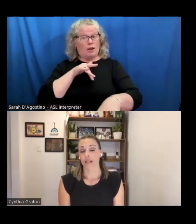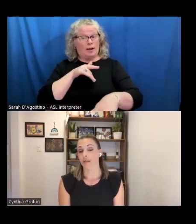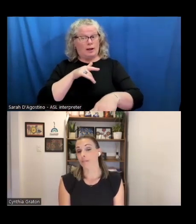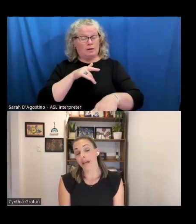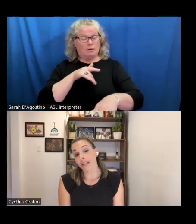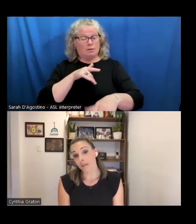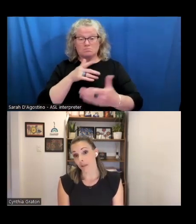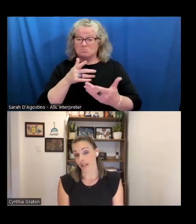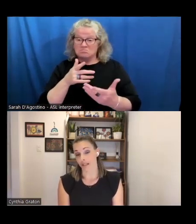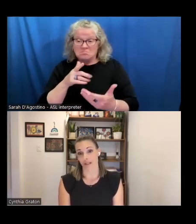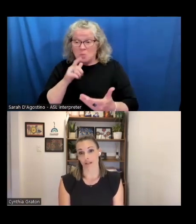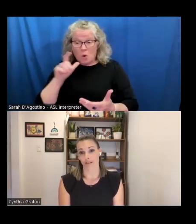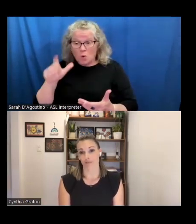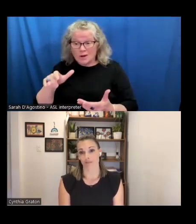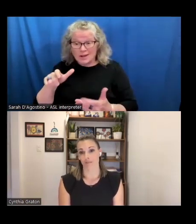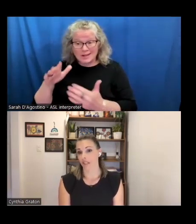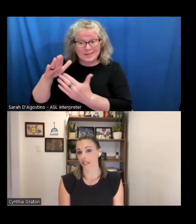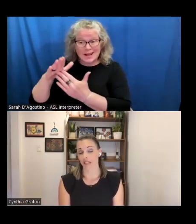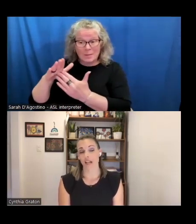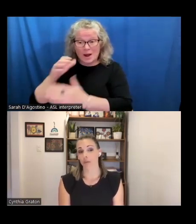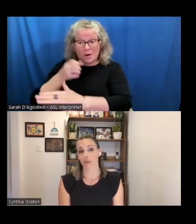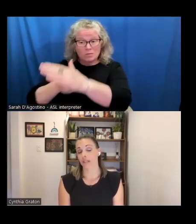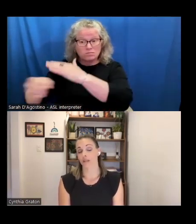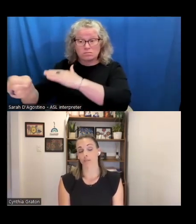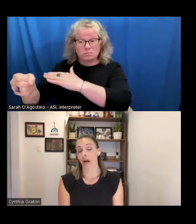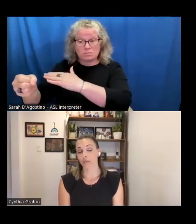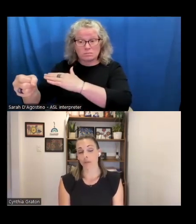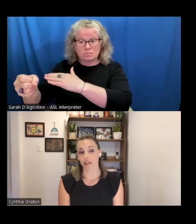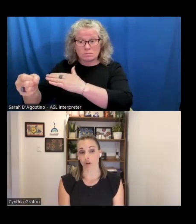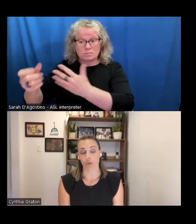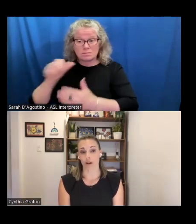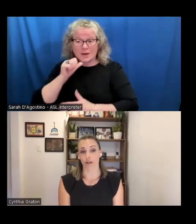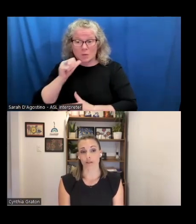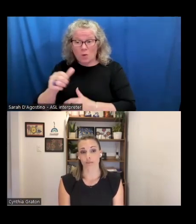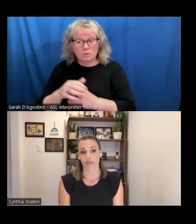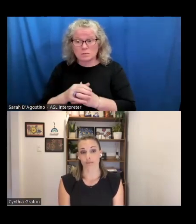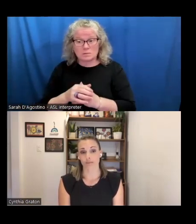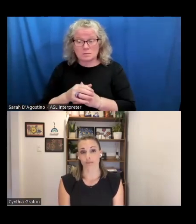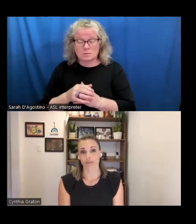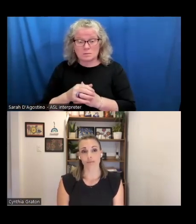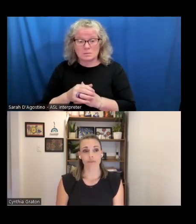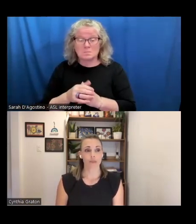unfortunately, in many places, this is not what is primarily going on.